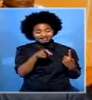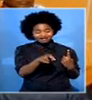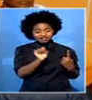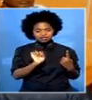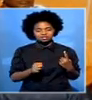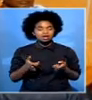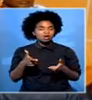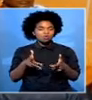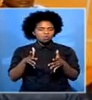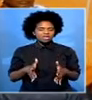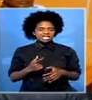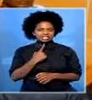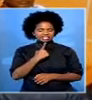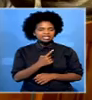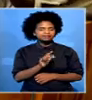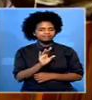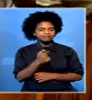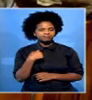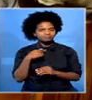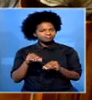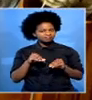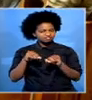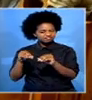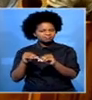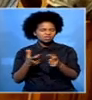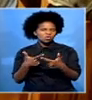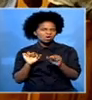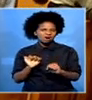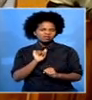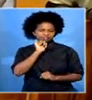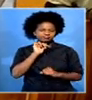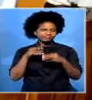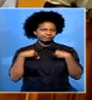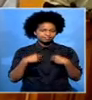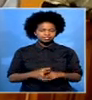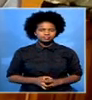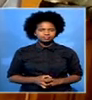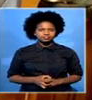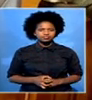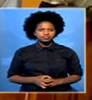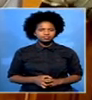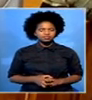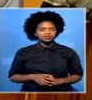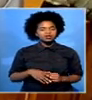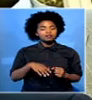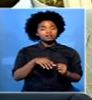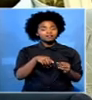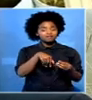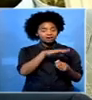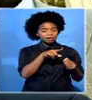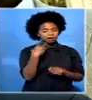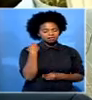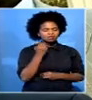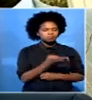His lawyer didn't oppose the state's request for a postponement. Chabane's family attended the proceedings. The support